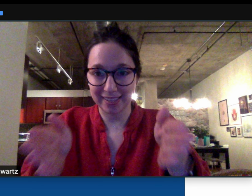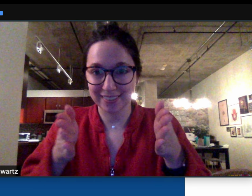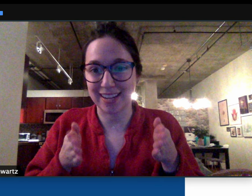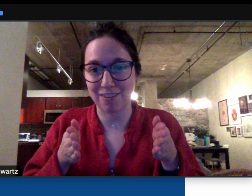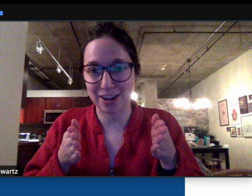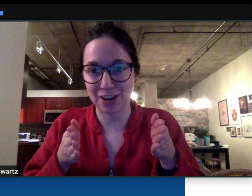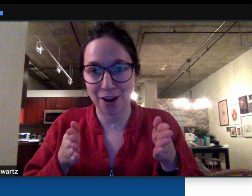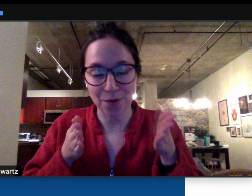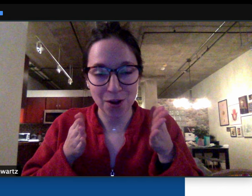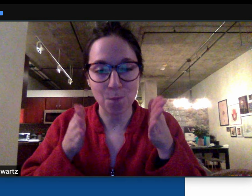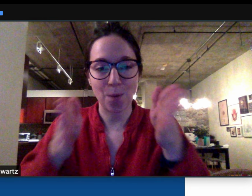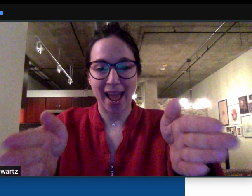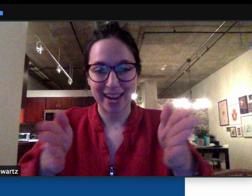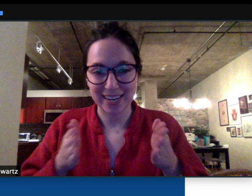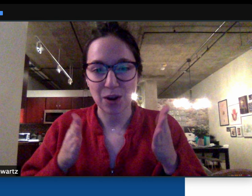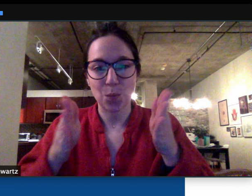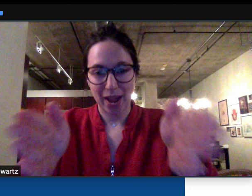Way, get ready, go.